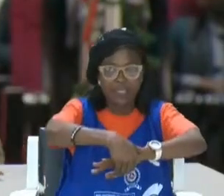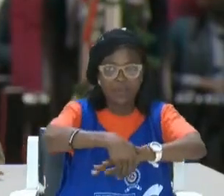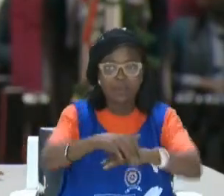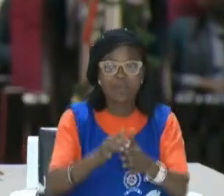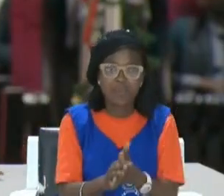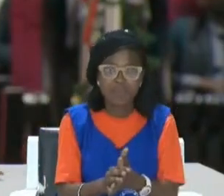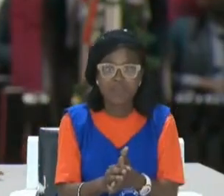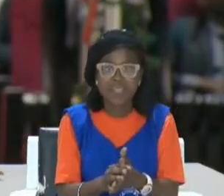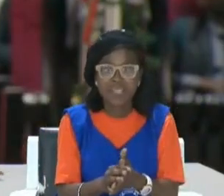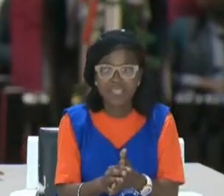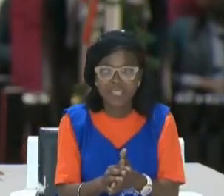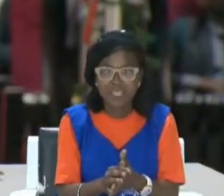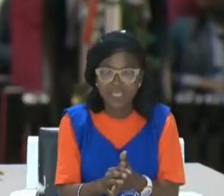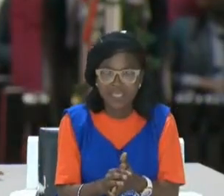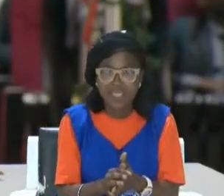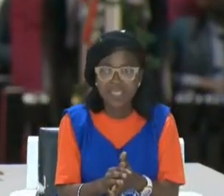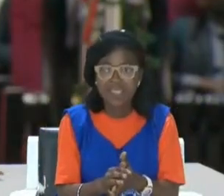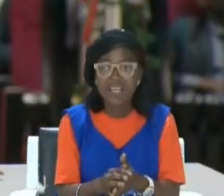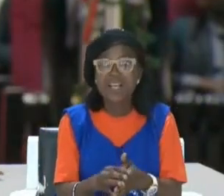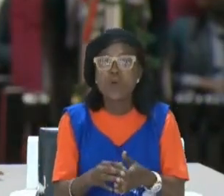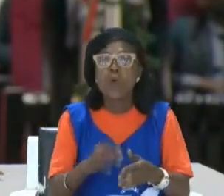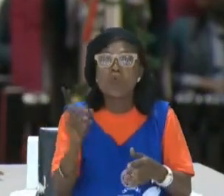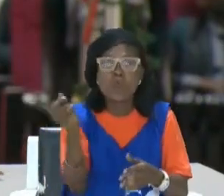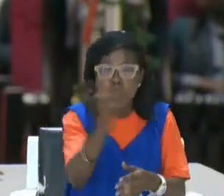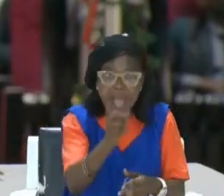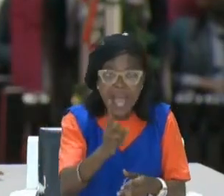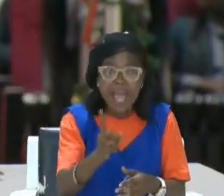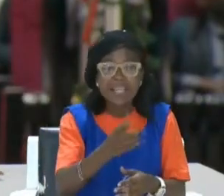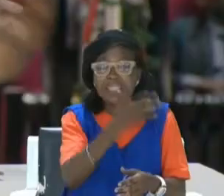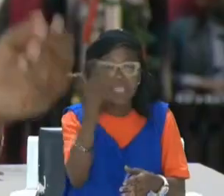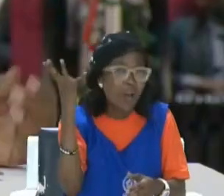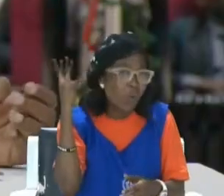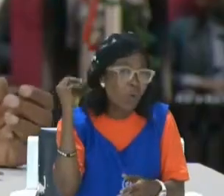all of a sudden, where there had been no way before,